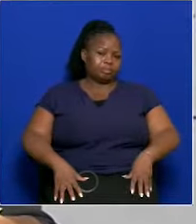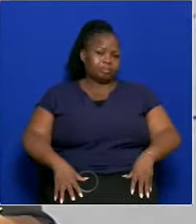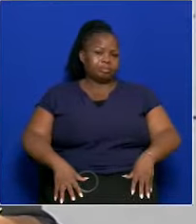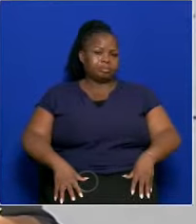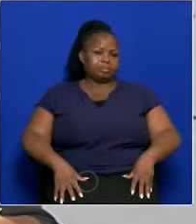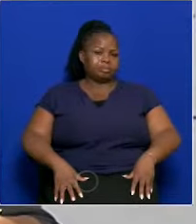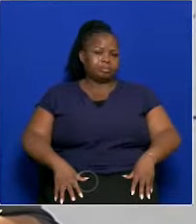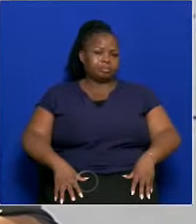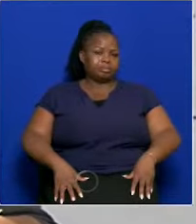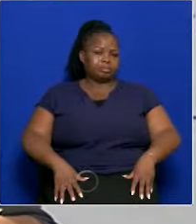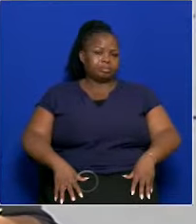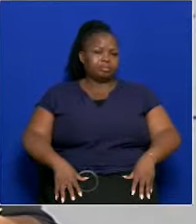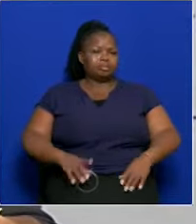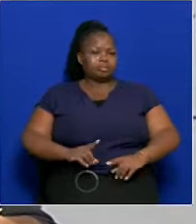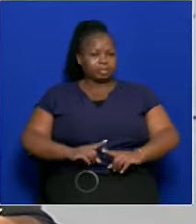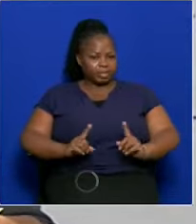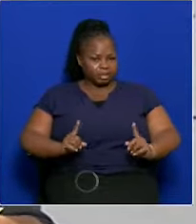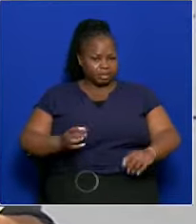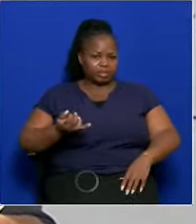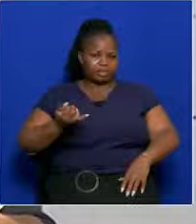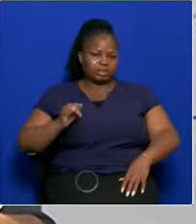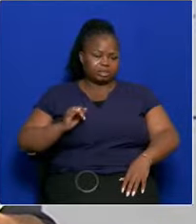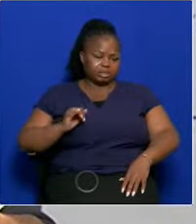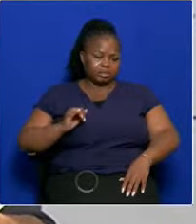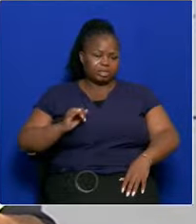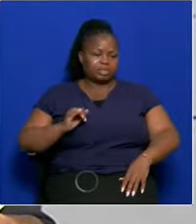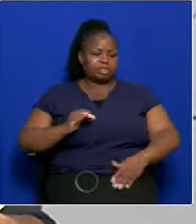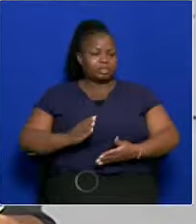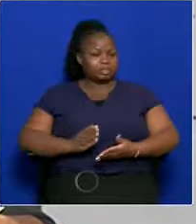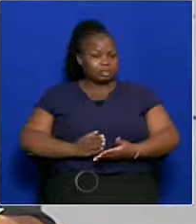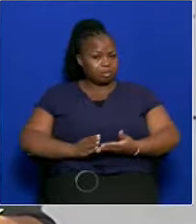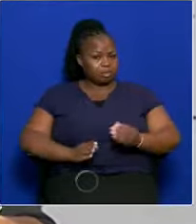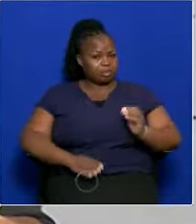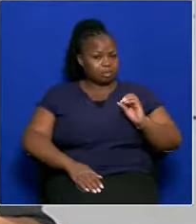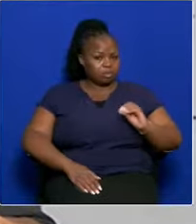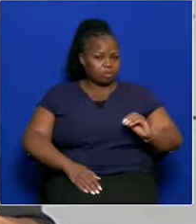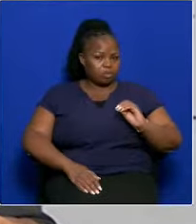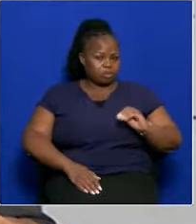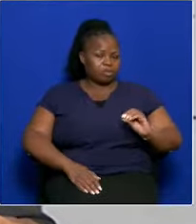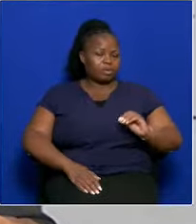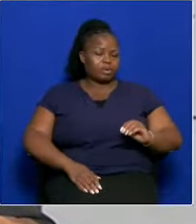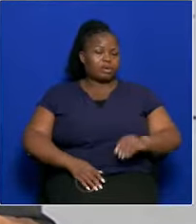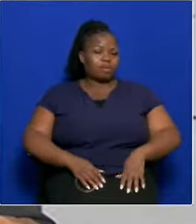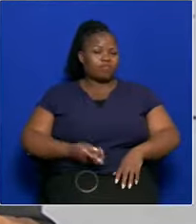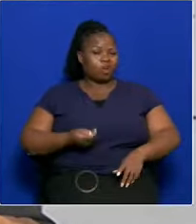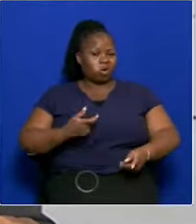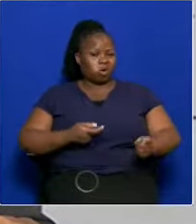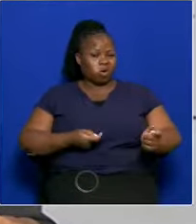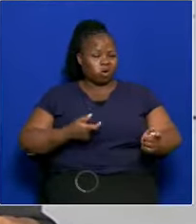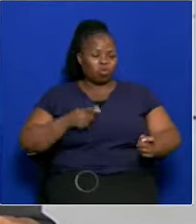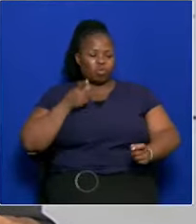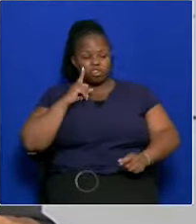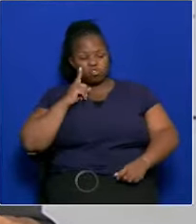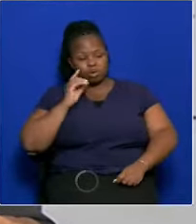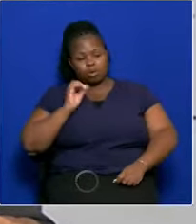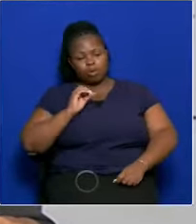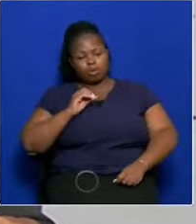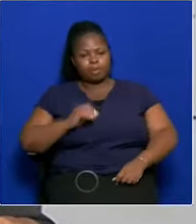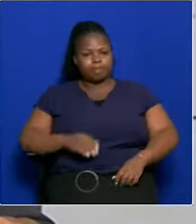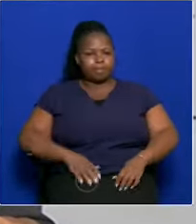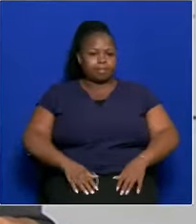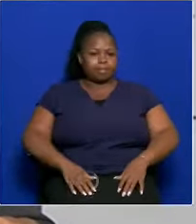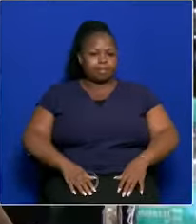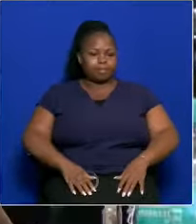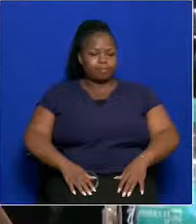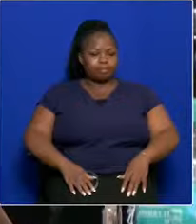But they are still here, those who few messages when I checked, I saw them. So will